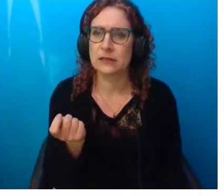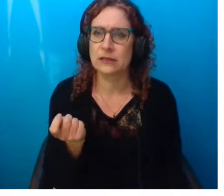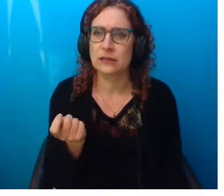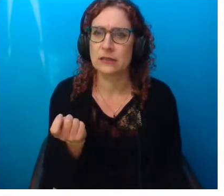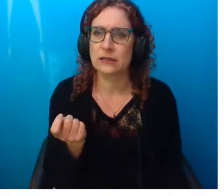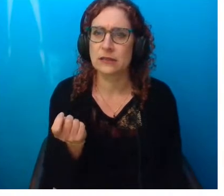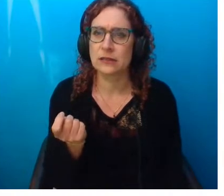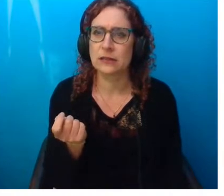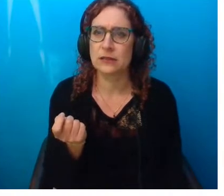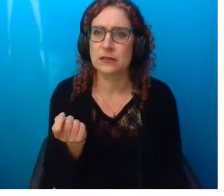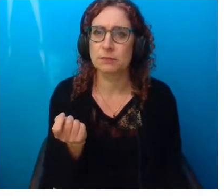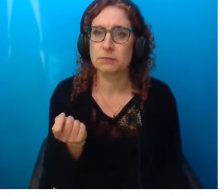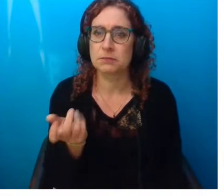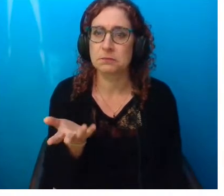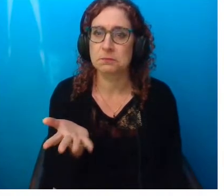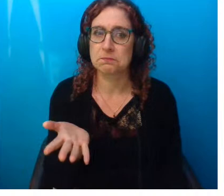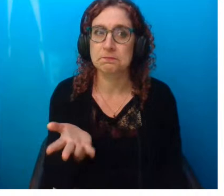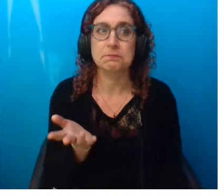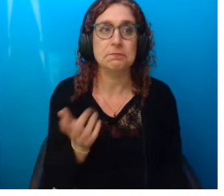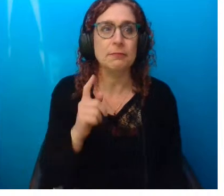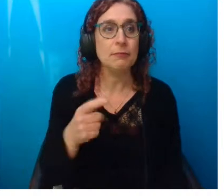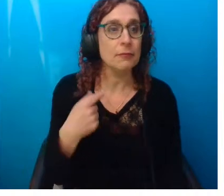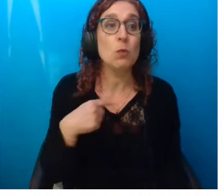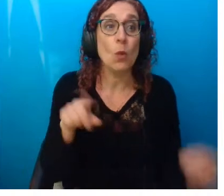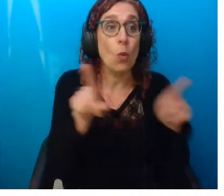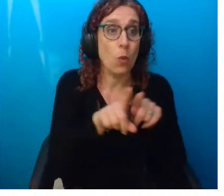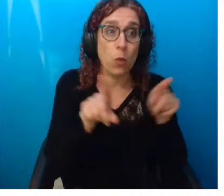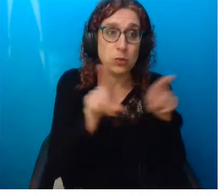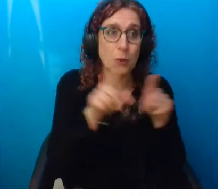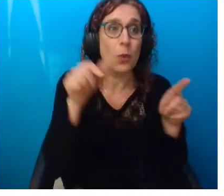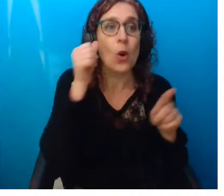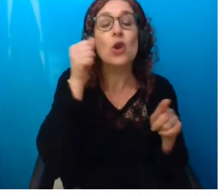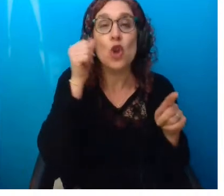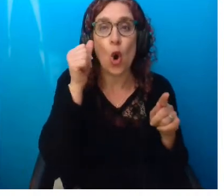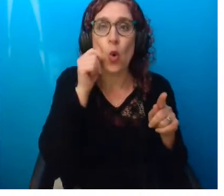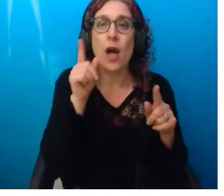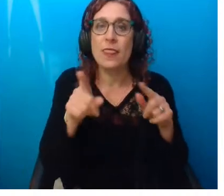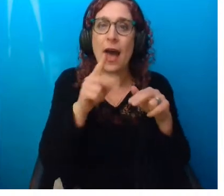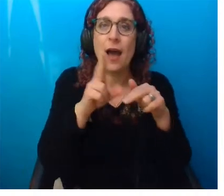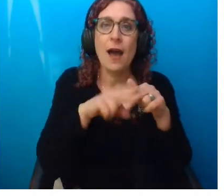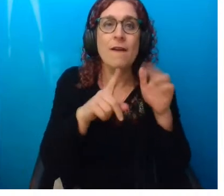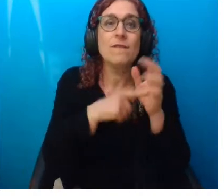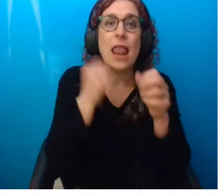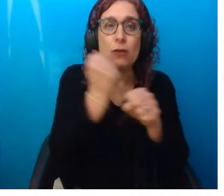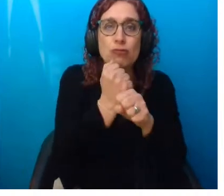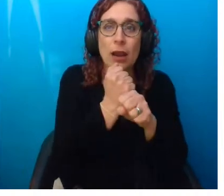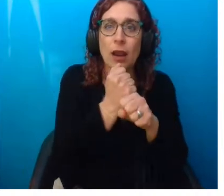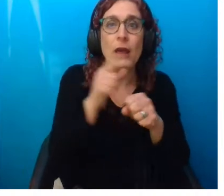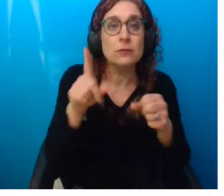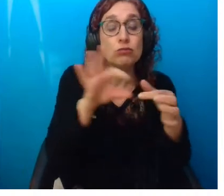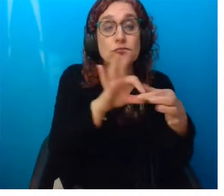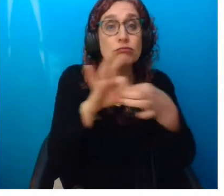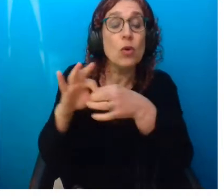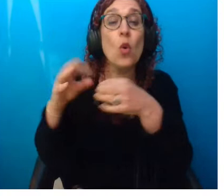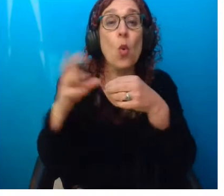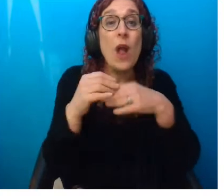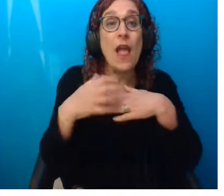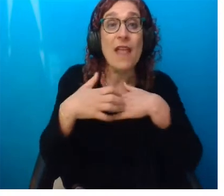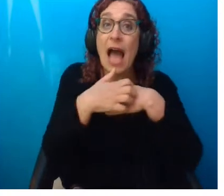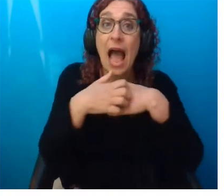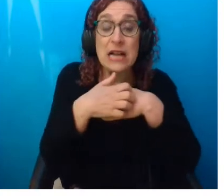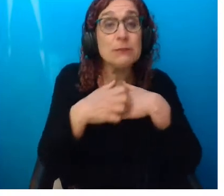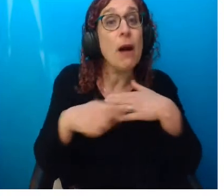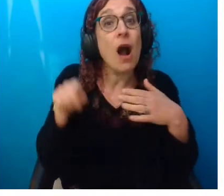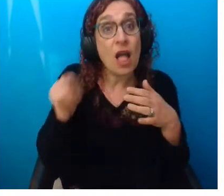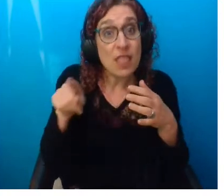We also know that filaggrin mutations are associated with eczema that is seen in association